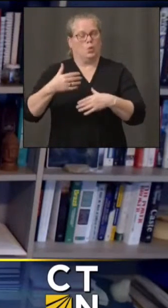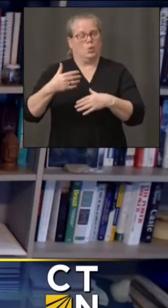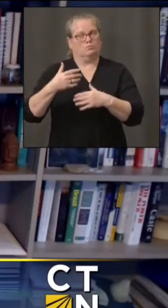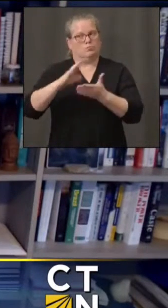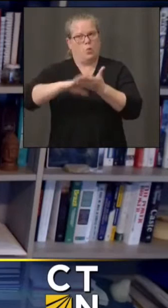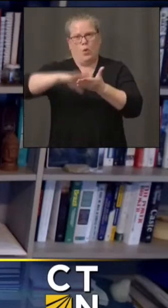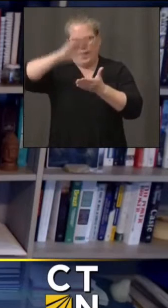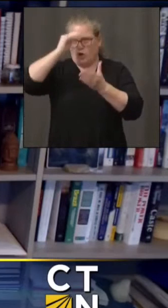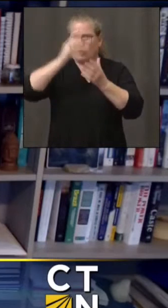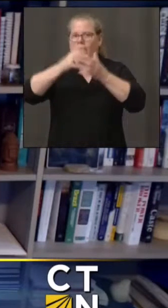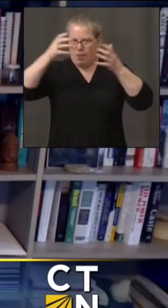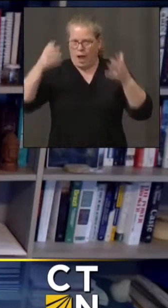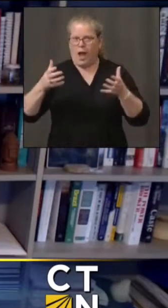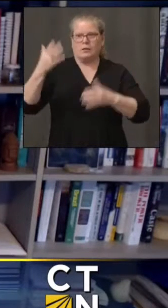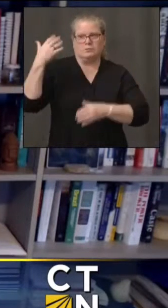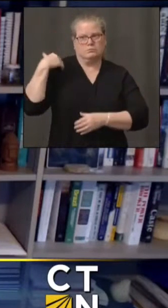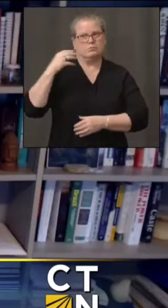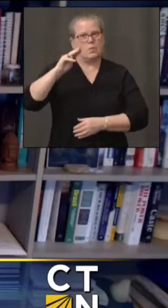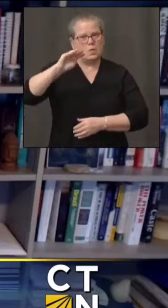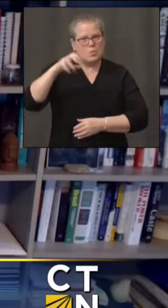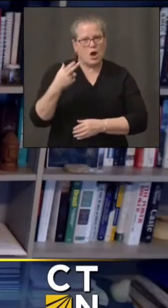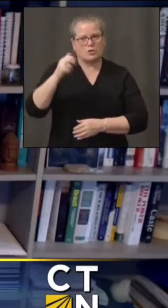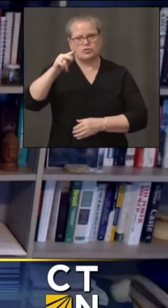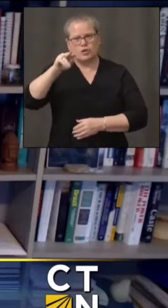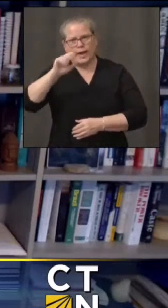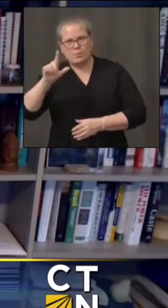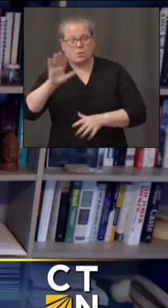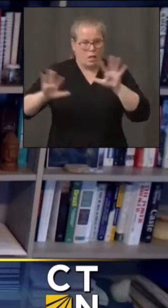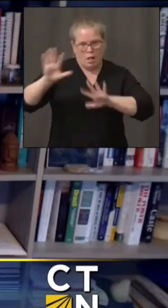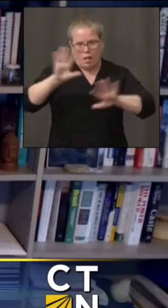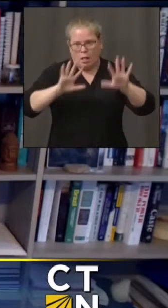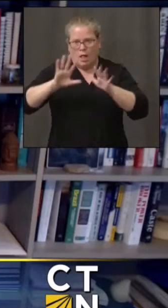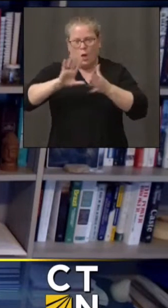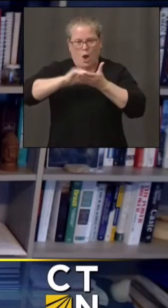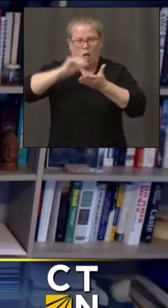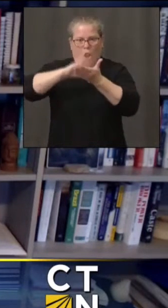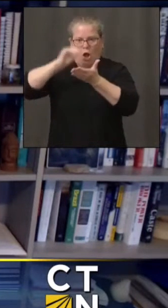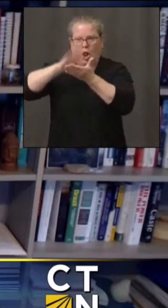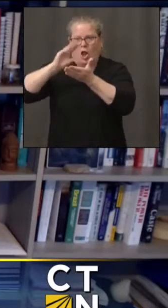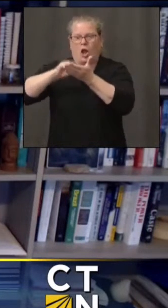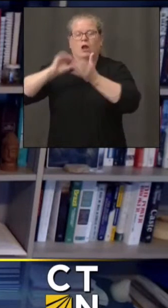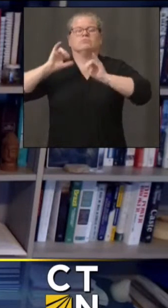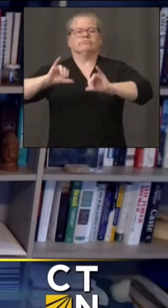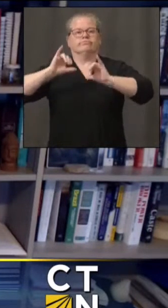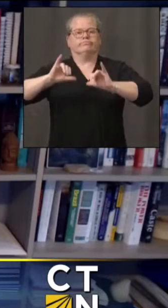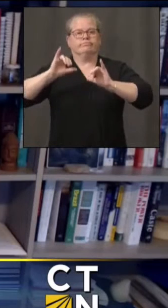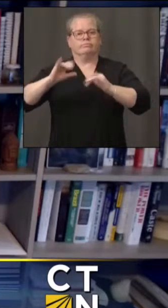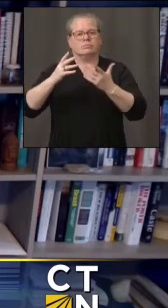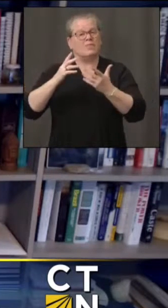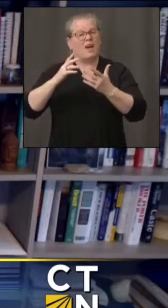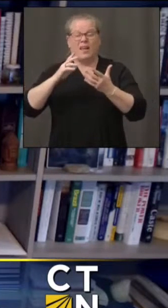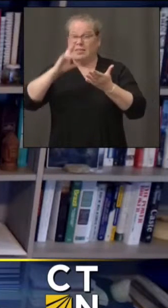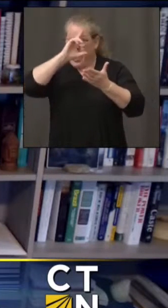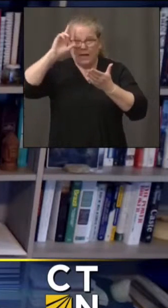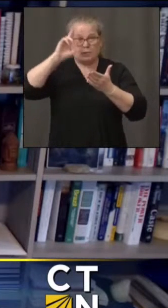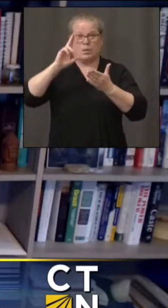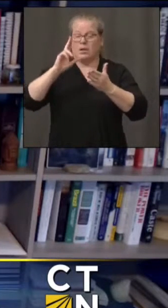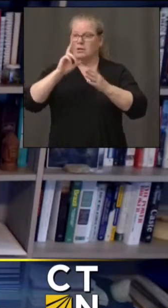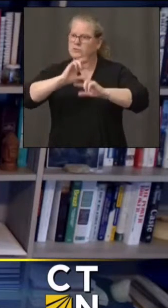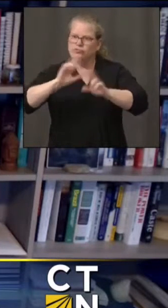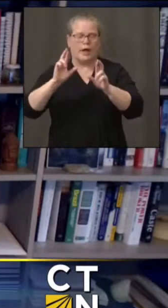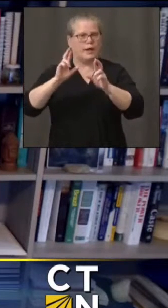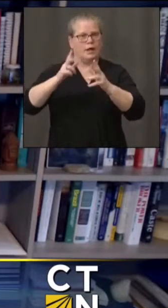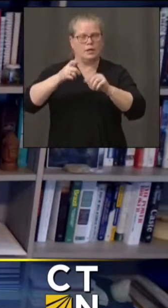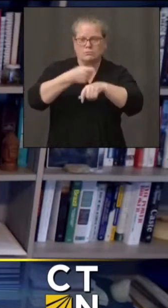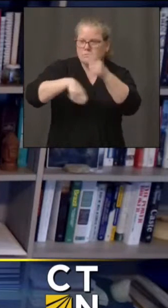back in March and April, and I think the hospitals and our healthcare systems really did a fantastic job. We never went into